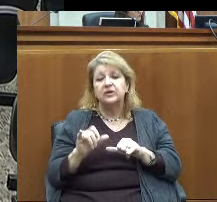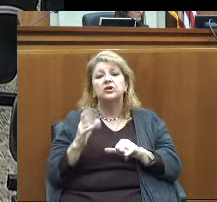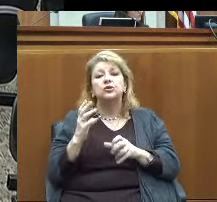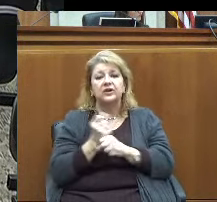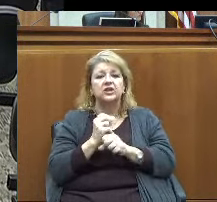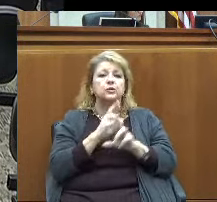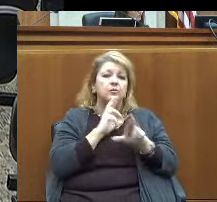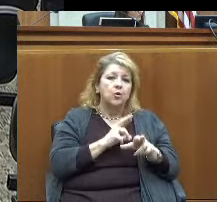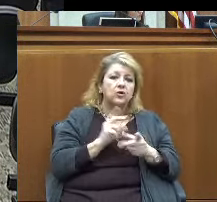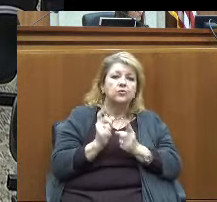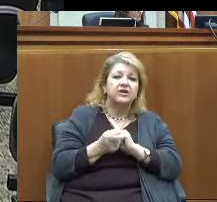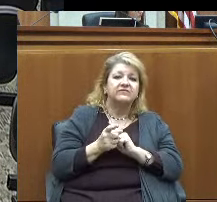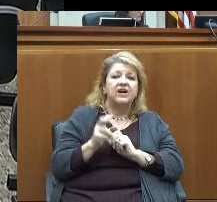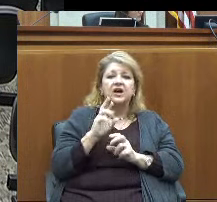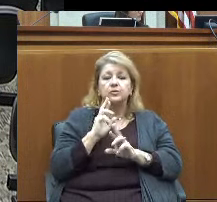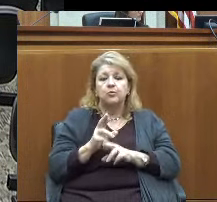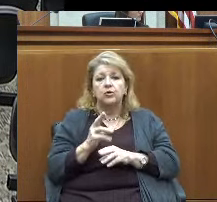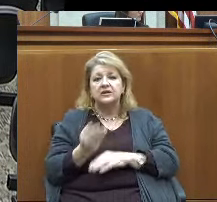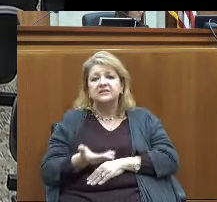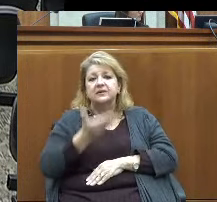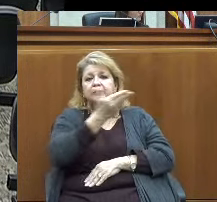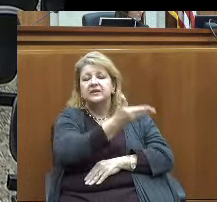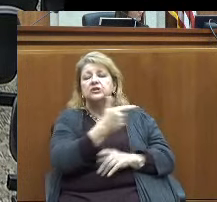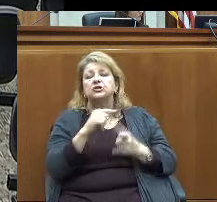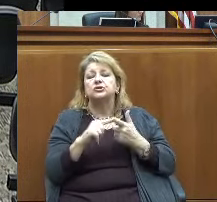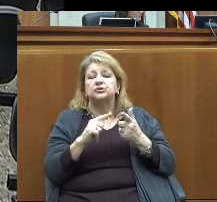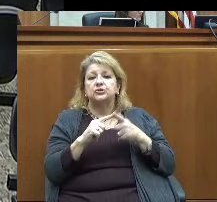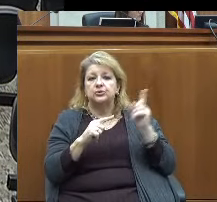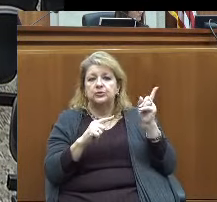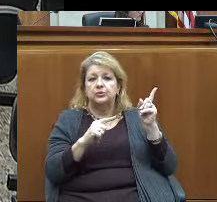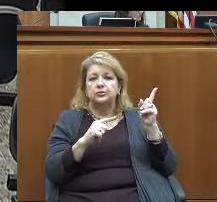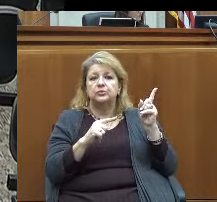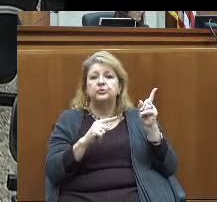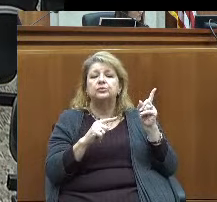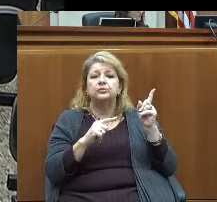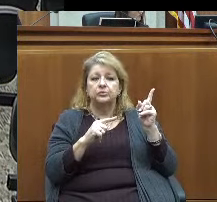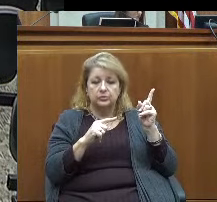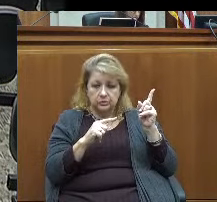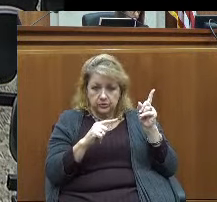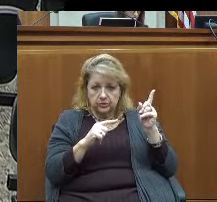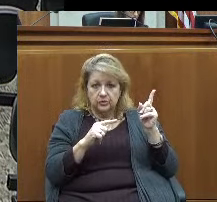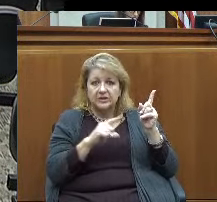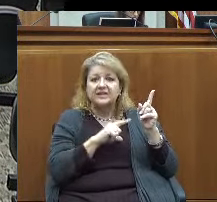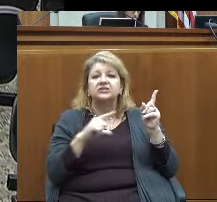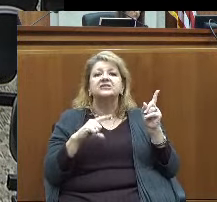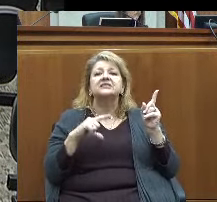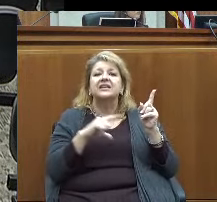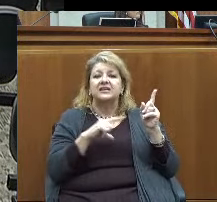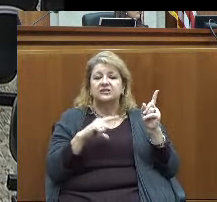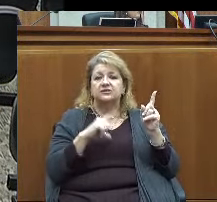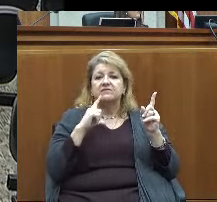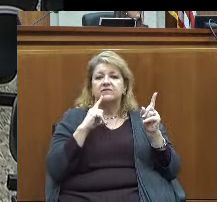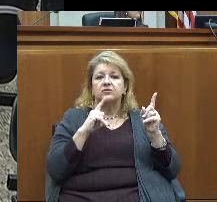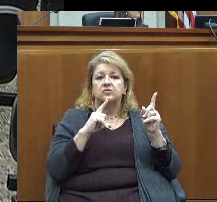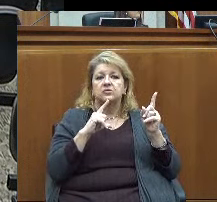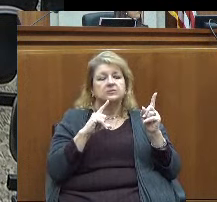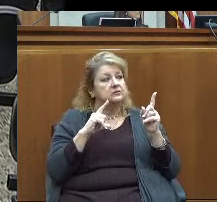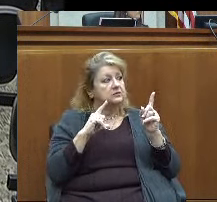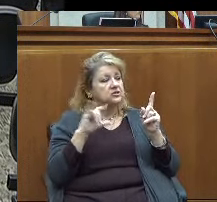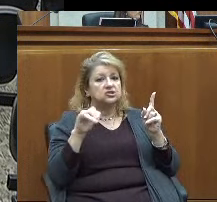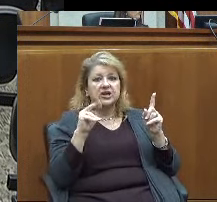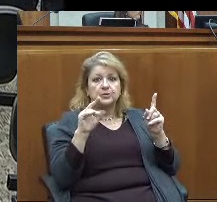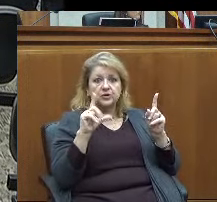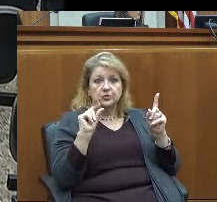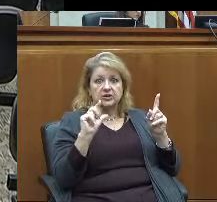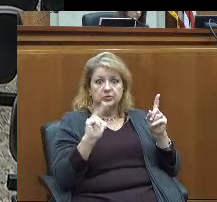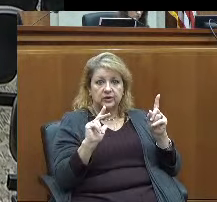report submitted to the Senate and House Committees on Education on January 15, 2023. All right, can I get a motion?